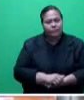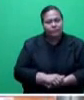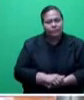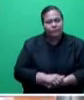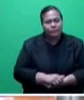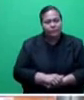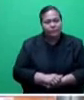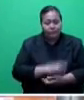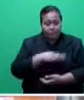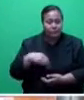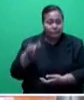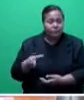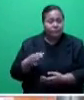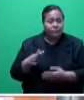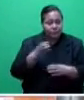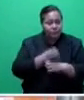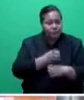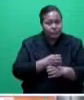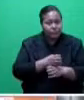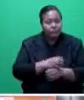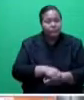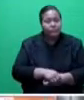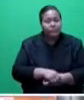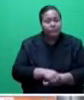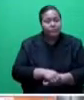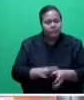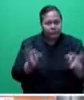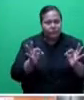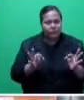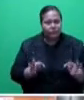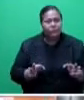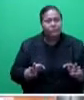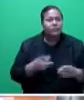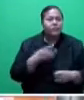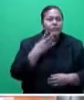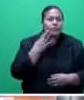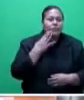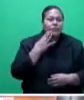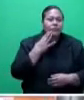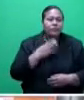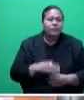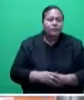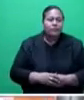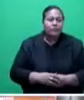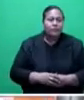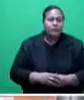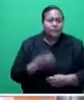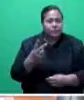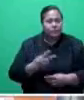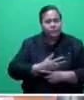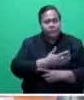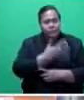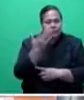The Minister for Employment will decide, Mr. Speaker, Sir, as to when this two days